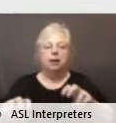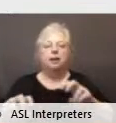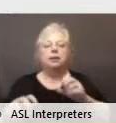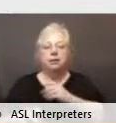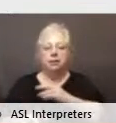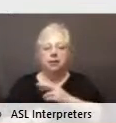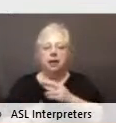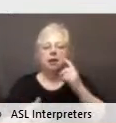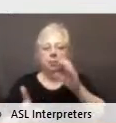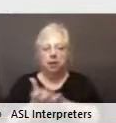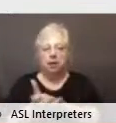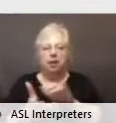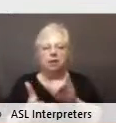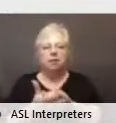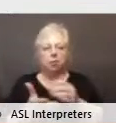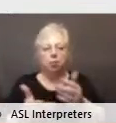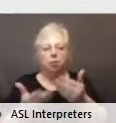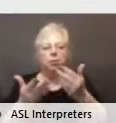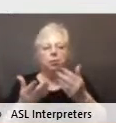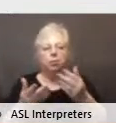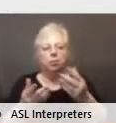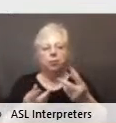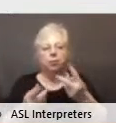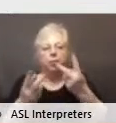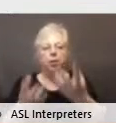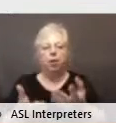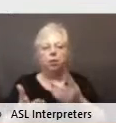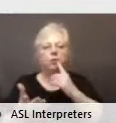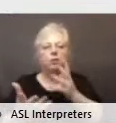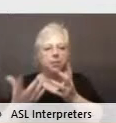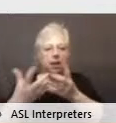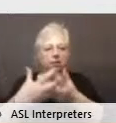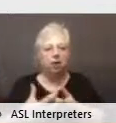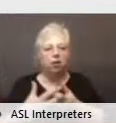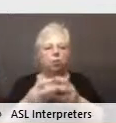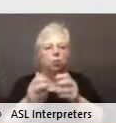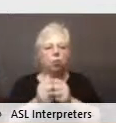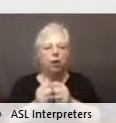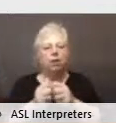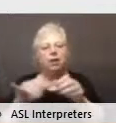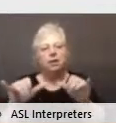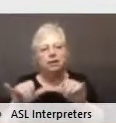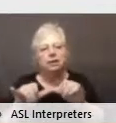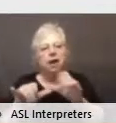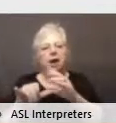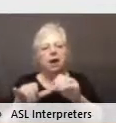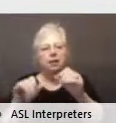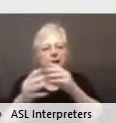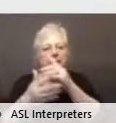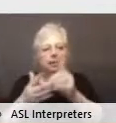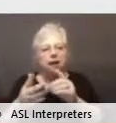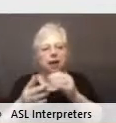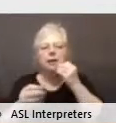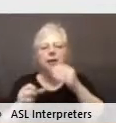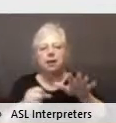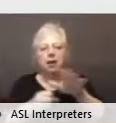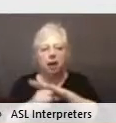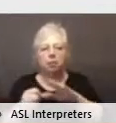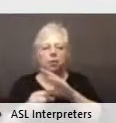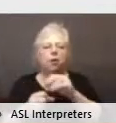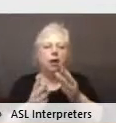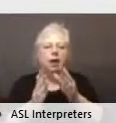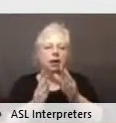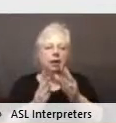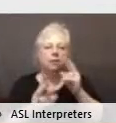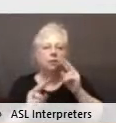proposal is in keeping with the character and scale of the neighborhood and views the variance request as reasonable. As of